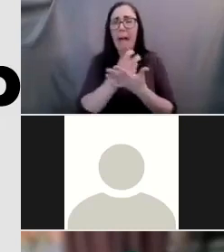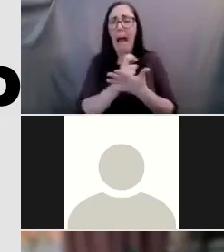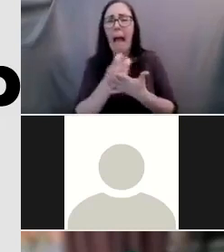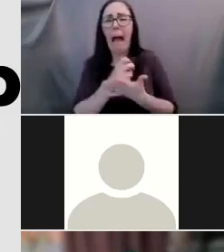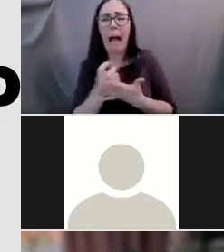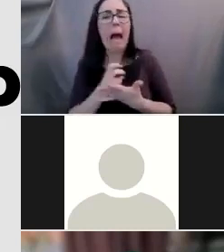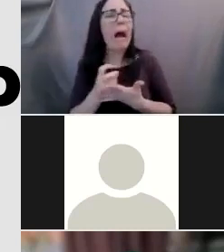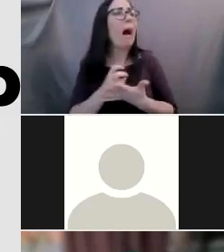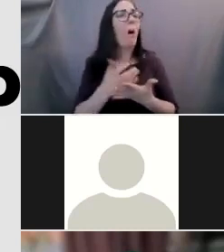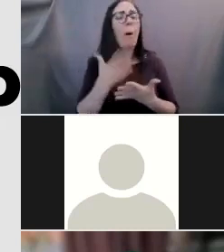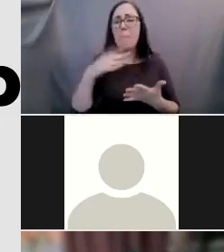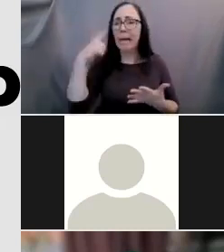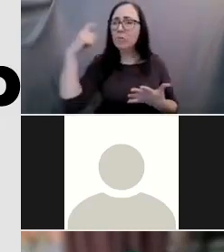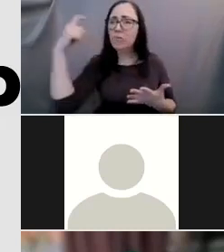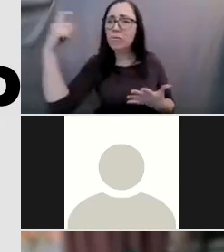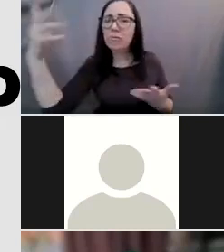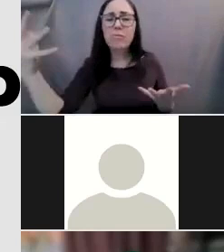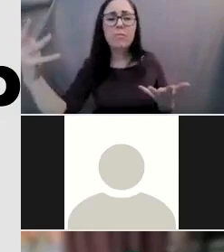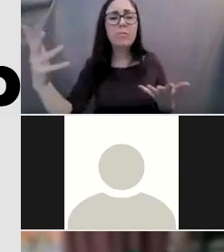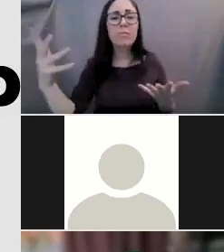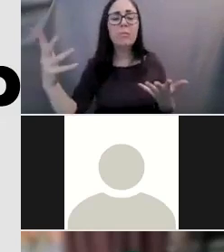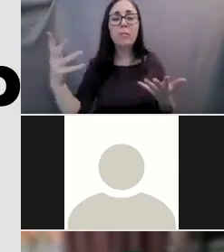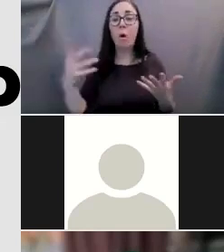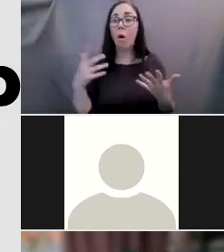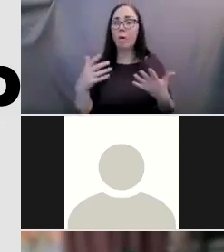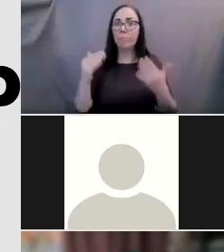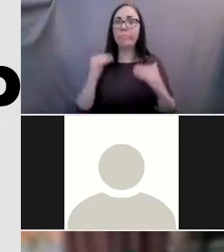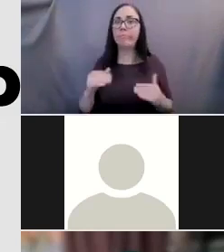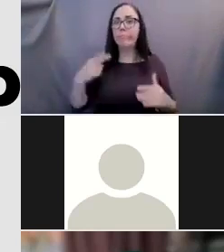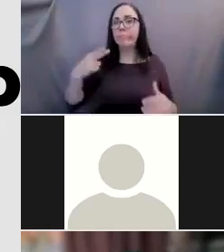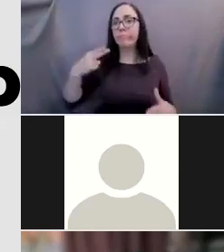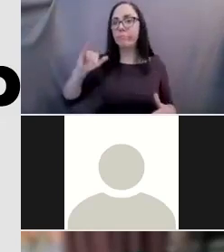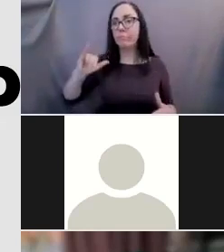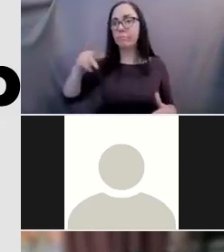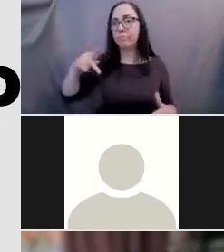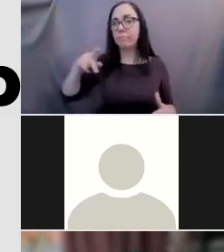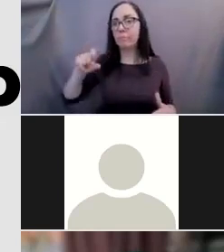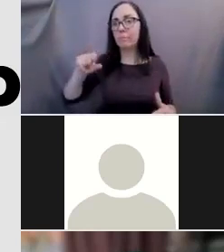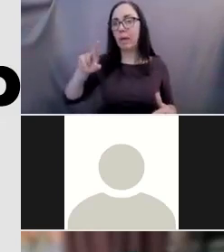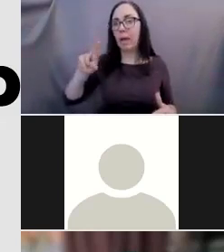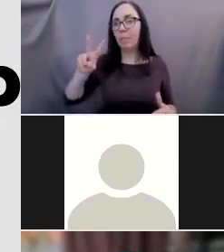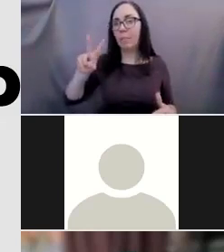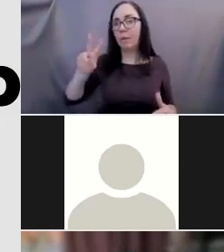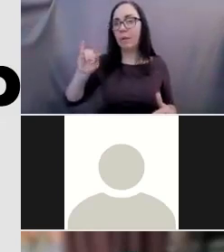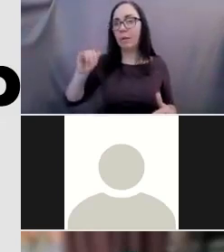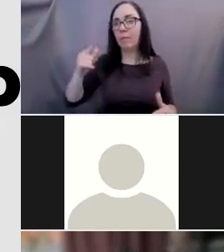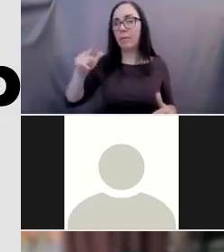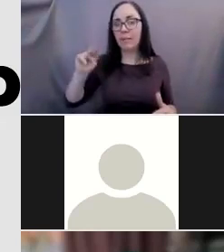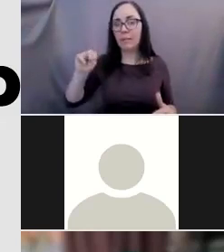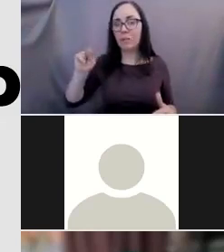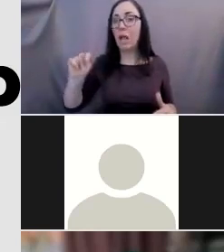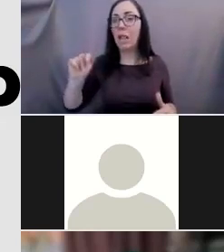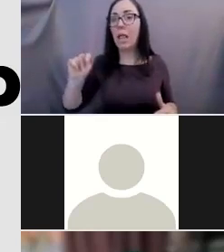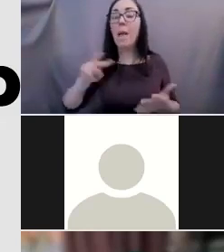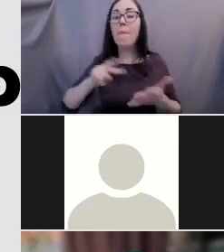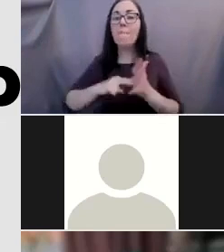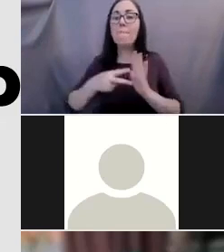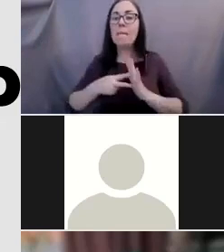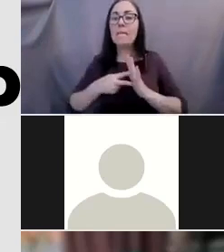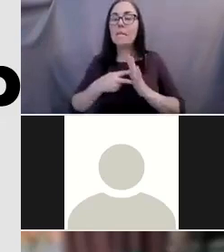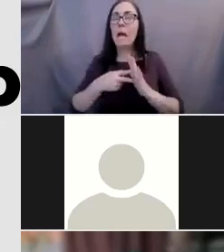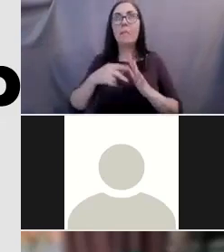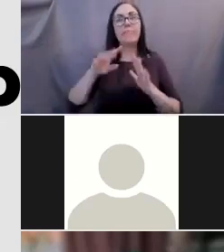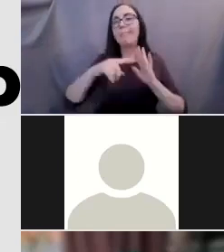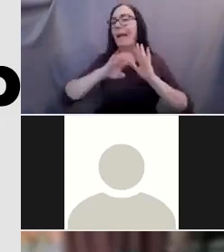They might be hypervigilant, which means if they're, at the grocery store, they might think that person might hurt